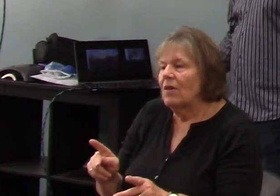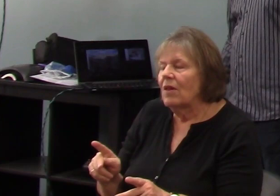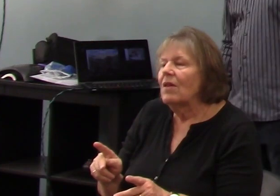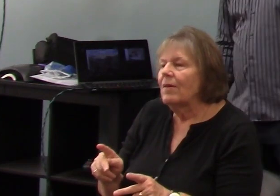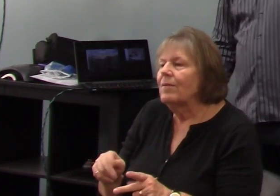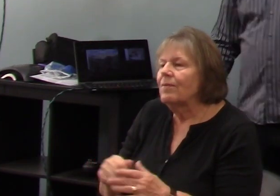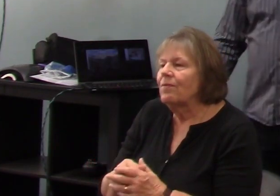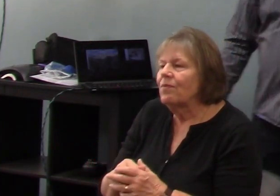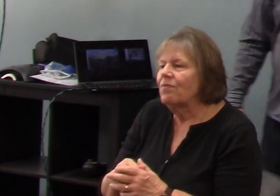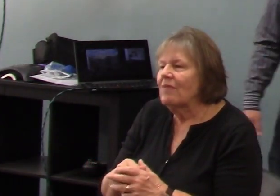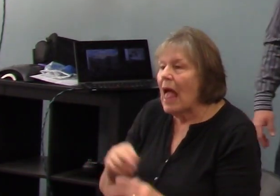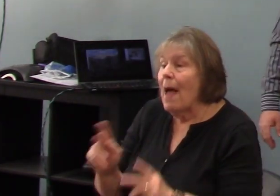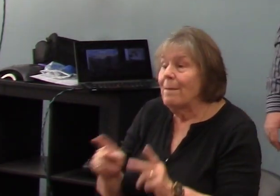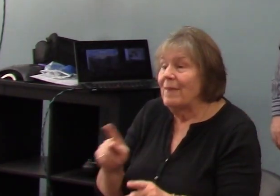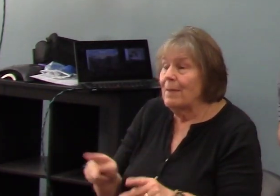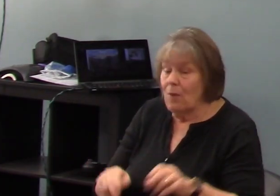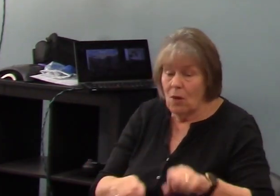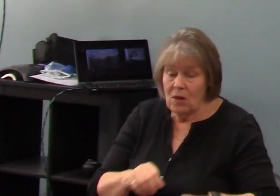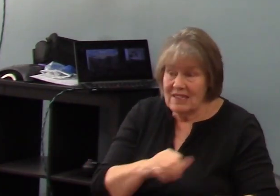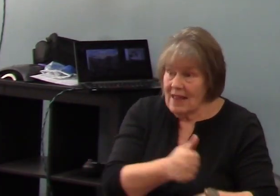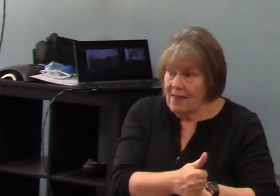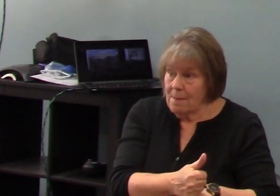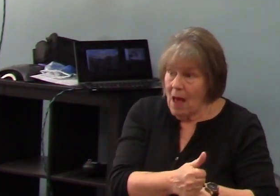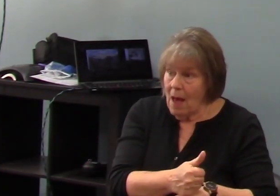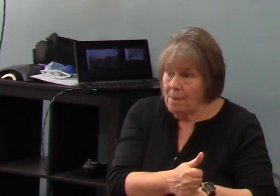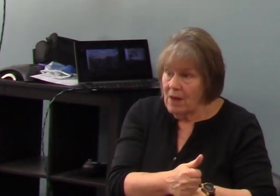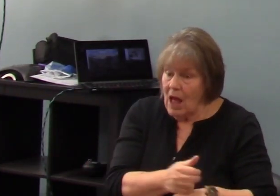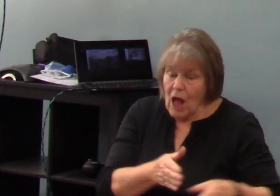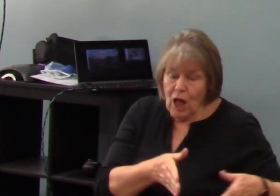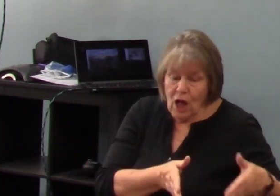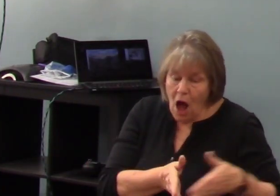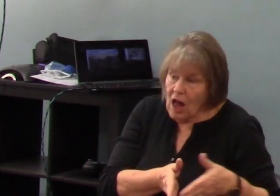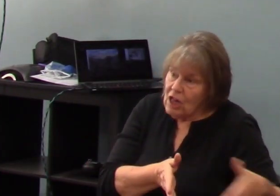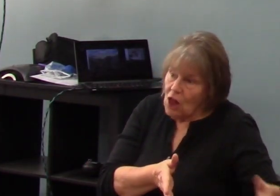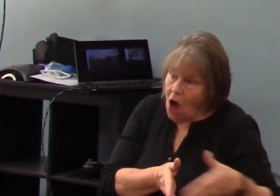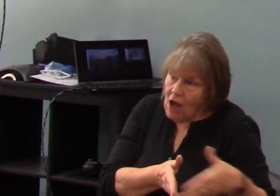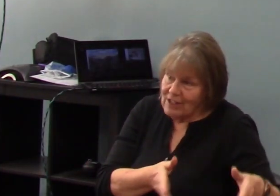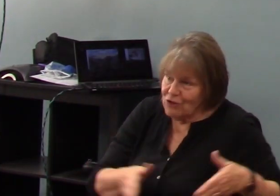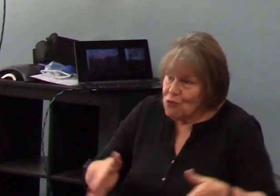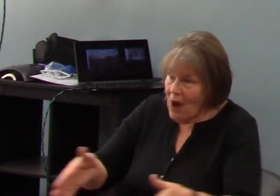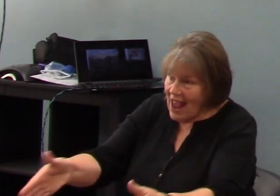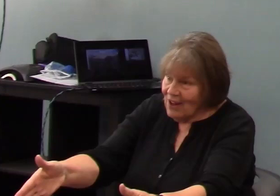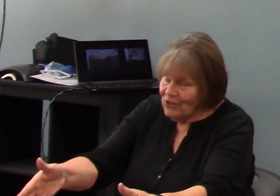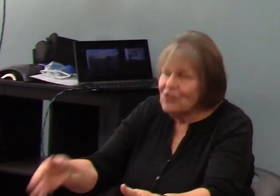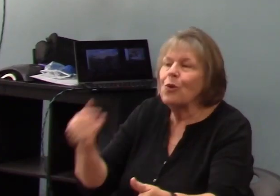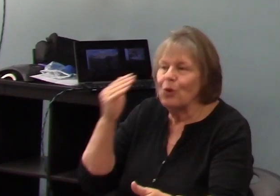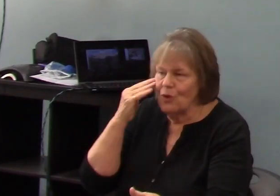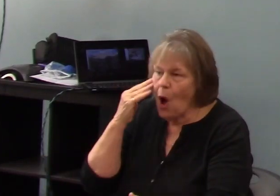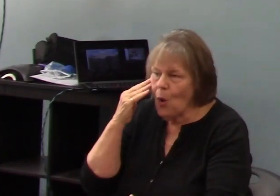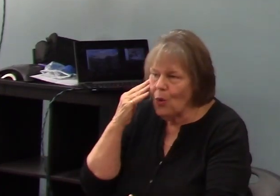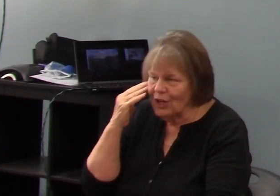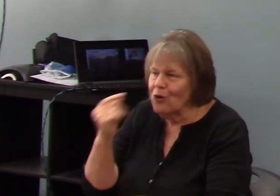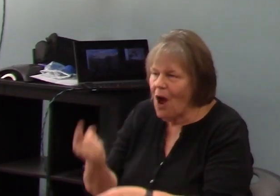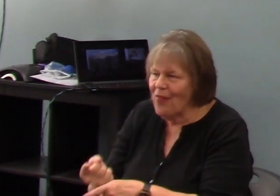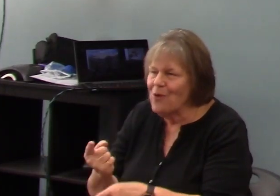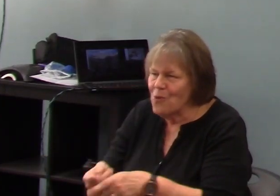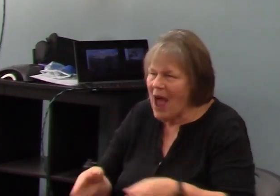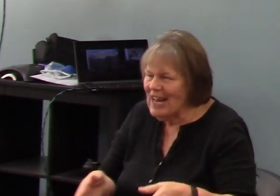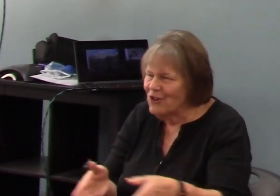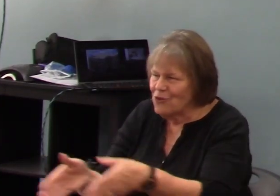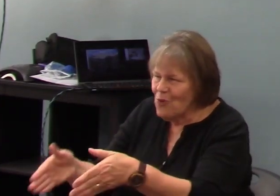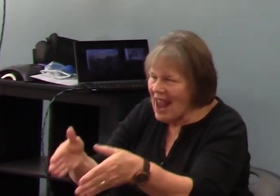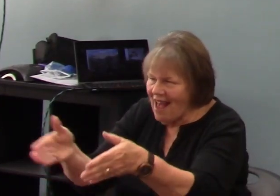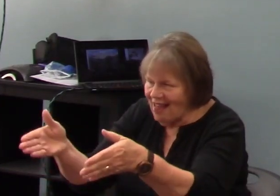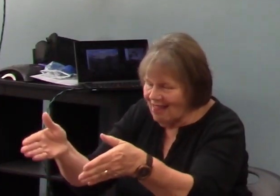to let you know, hey, you're still going the right way. Particularly once you get above the tree line and there's just rocks everywhere. How are you supposed to know where you're